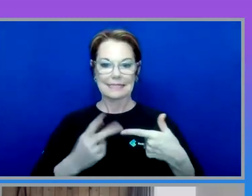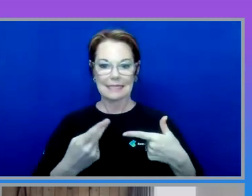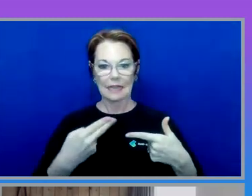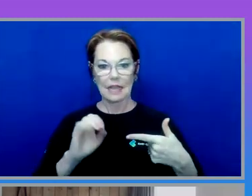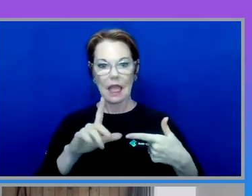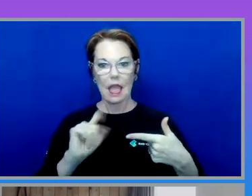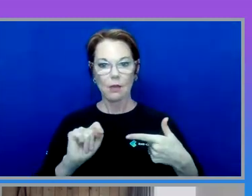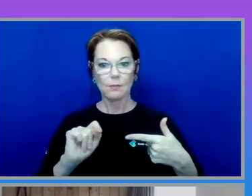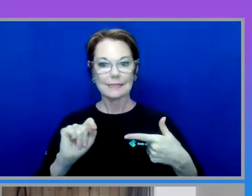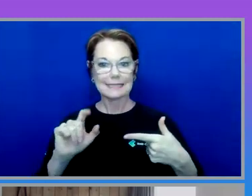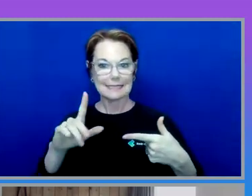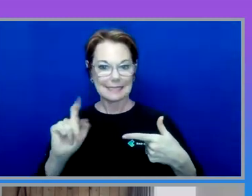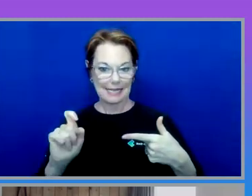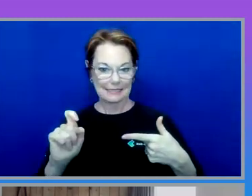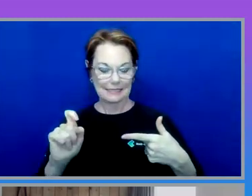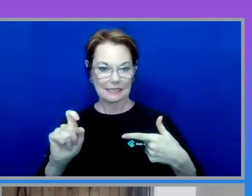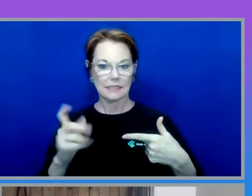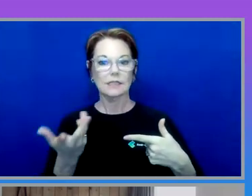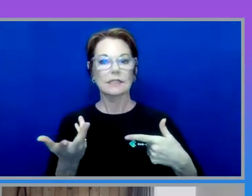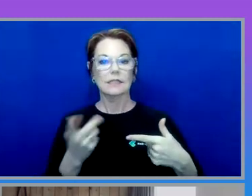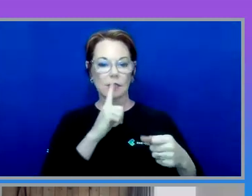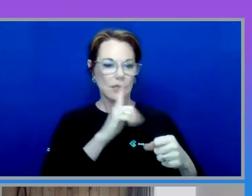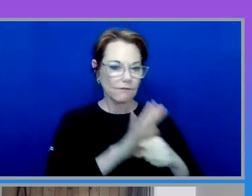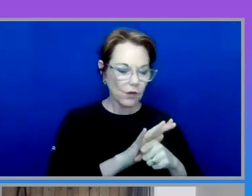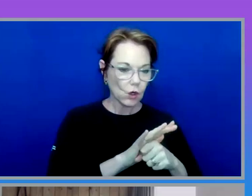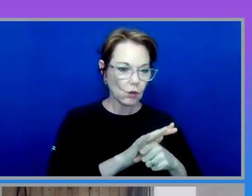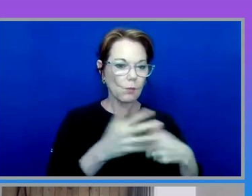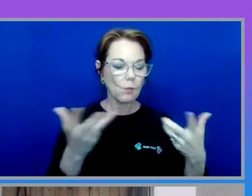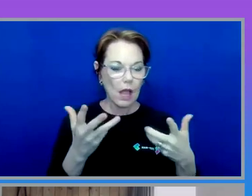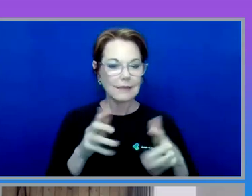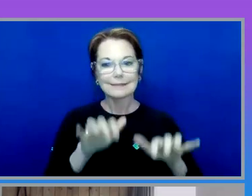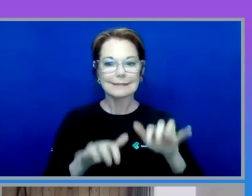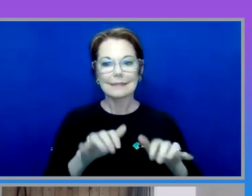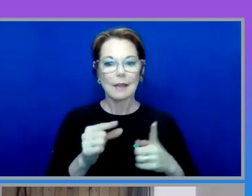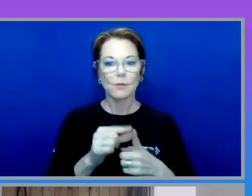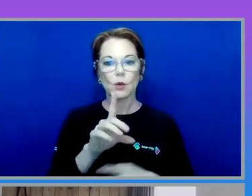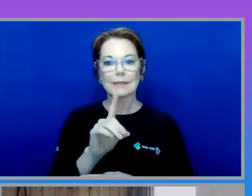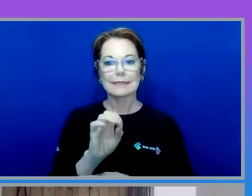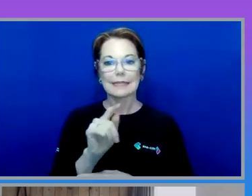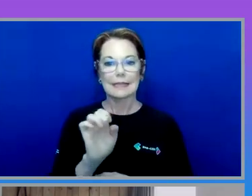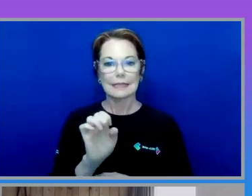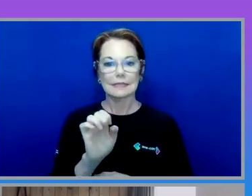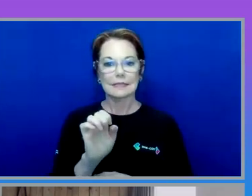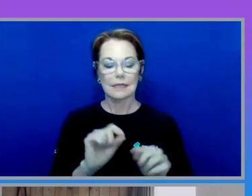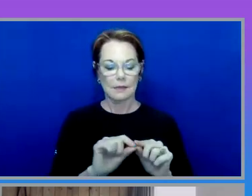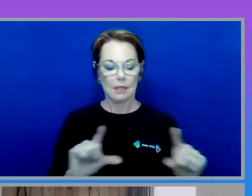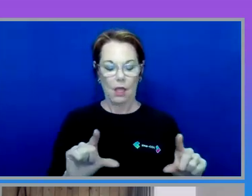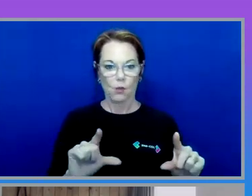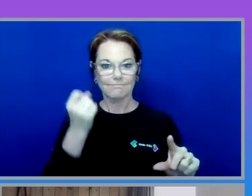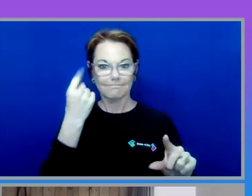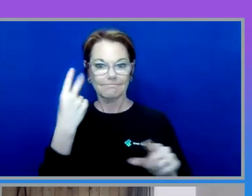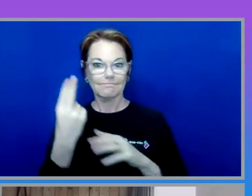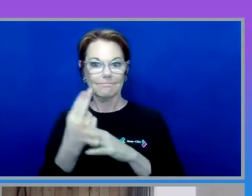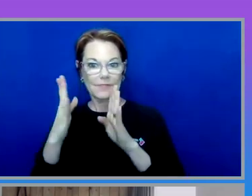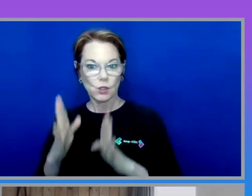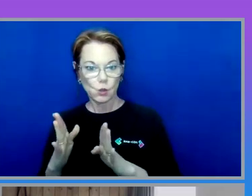text. To confirm, type delete below. Now, the user with the screen reader only